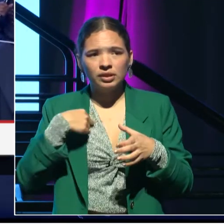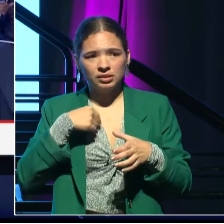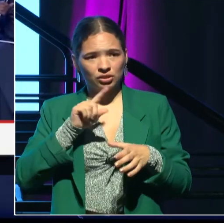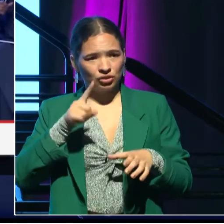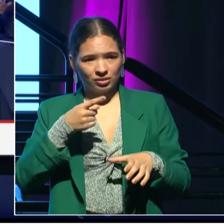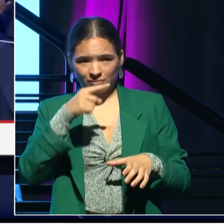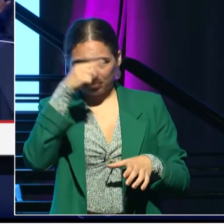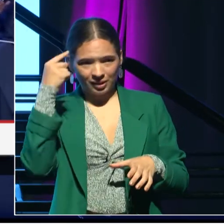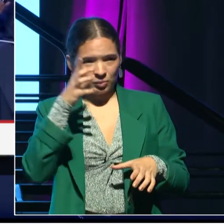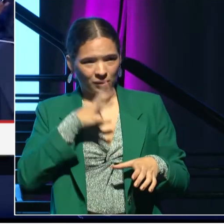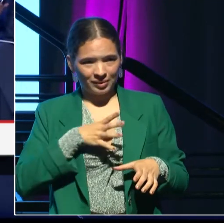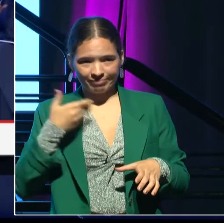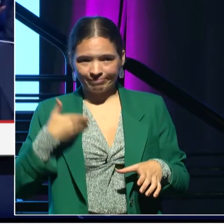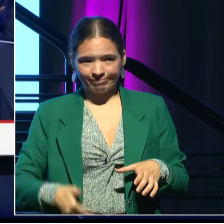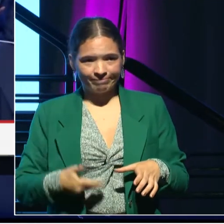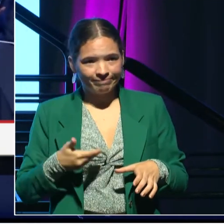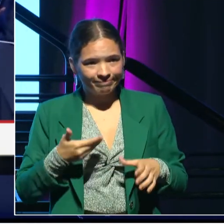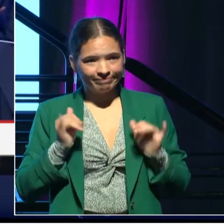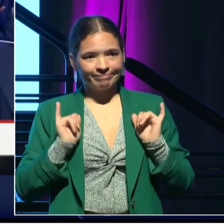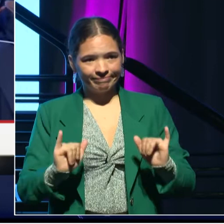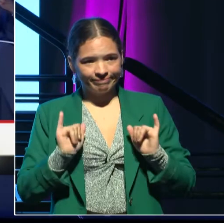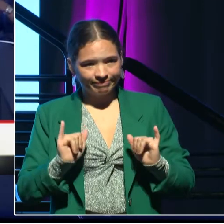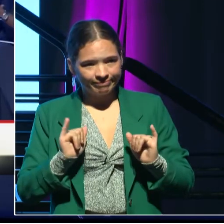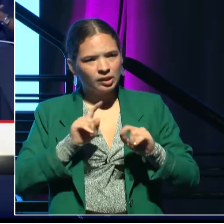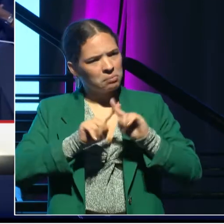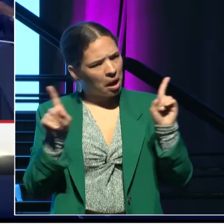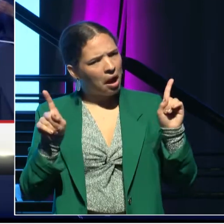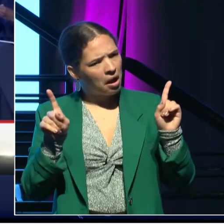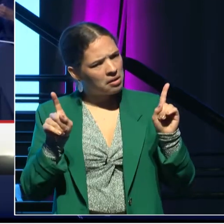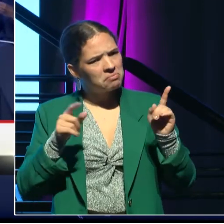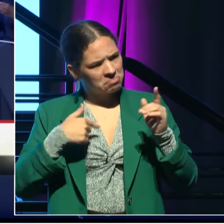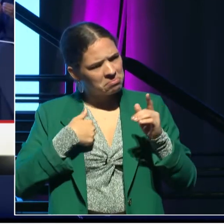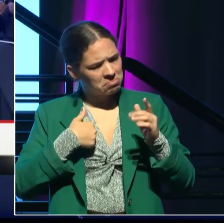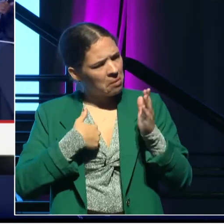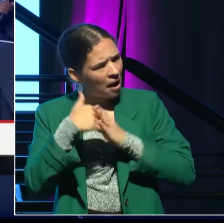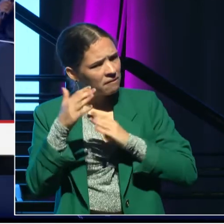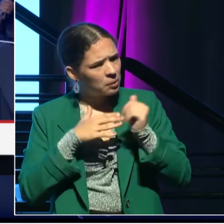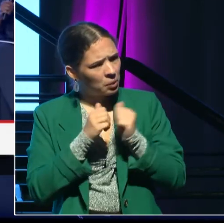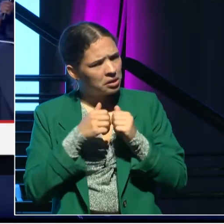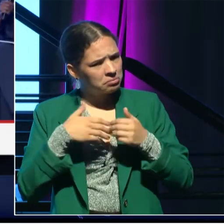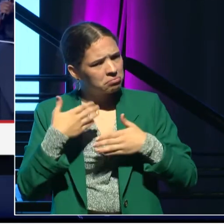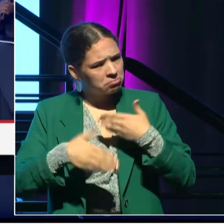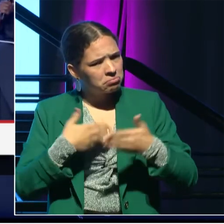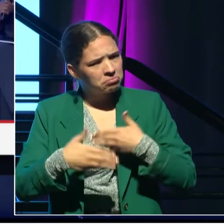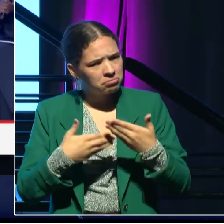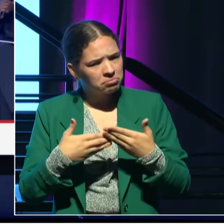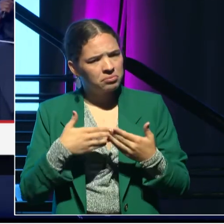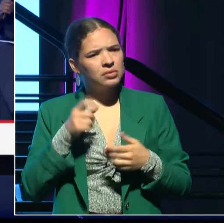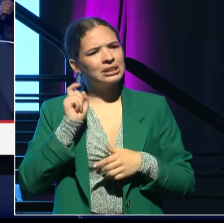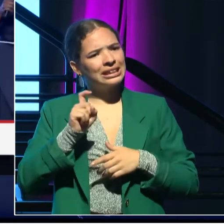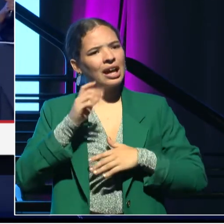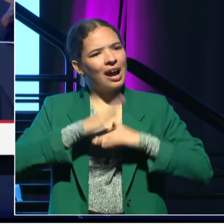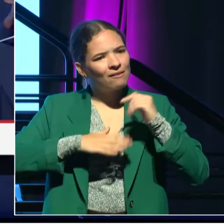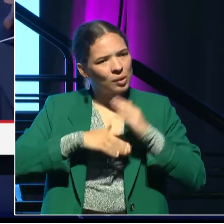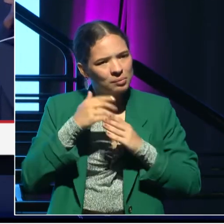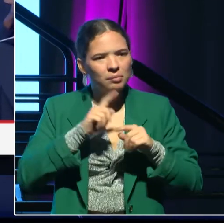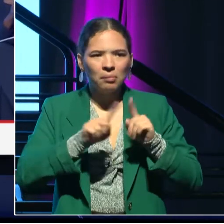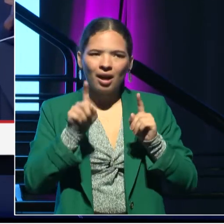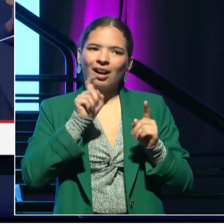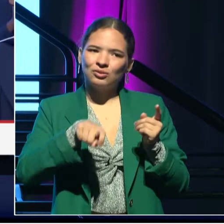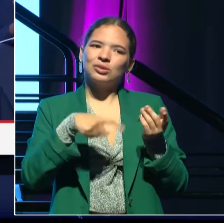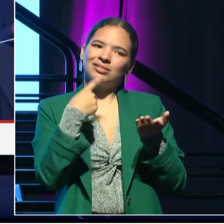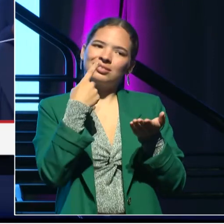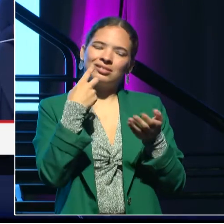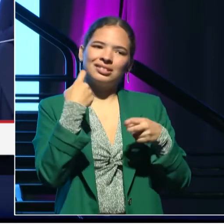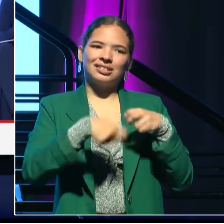was like, okay, but I'm comfortable in that space. And so we have to be comfortable having some of these uncomfortable conversations. And if you're uncomfortable, then